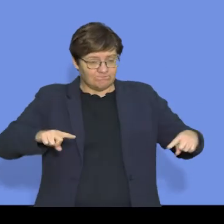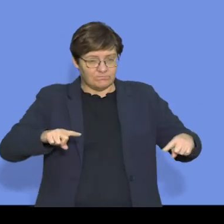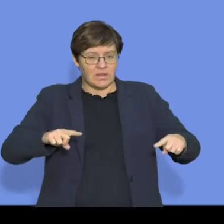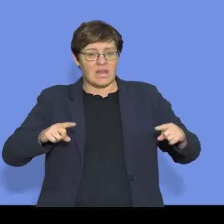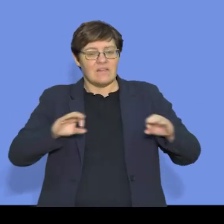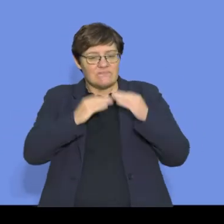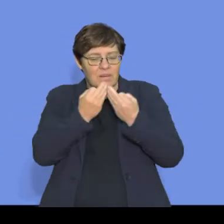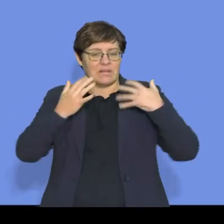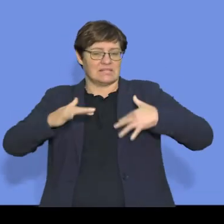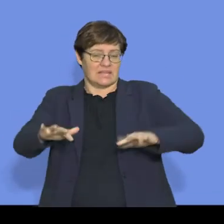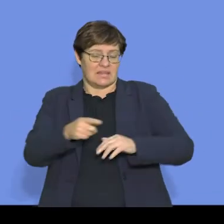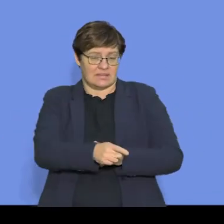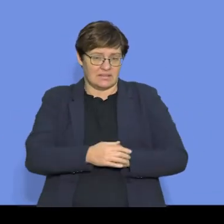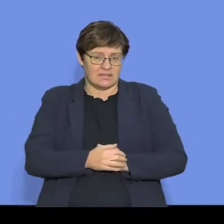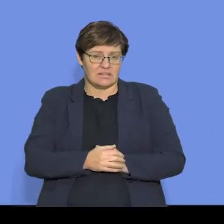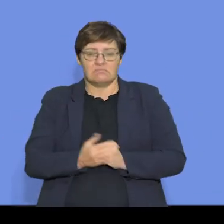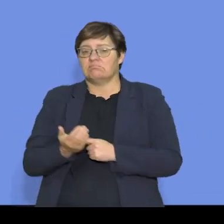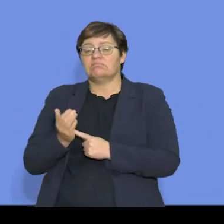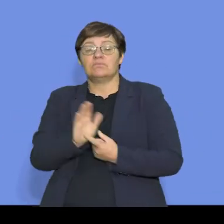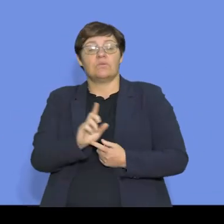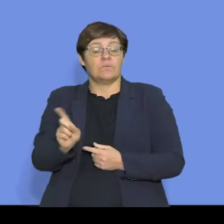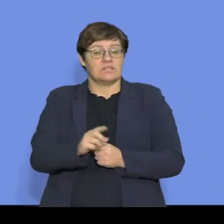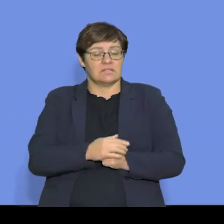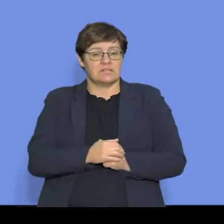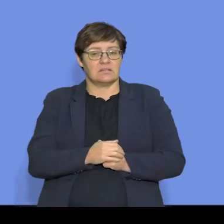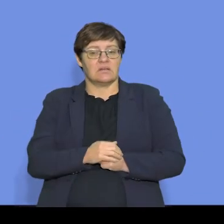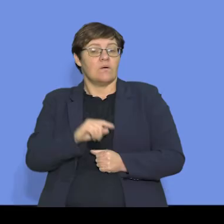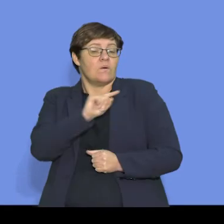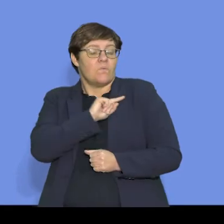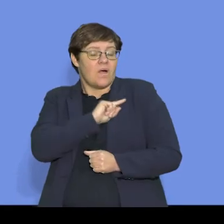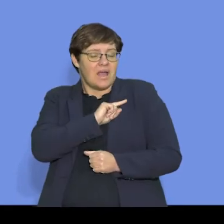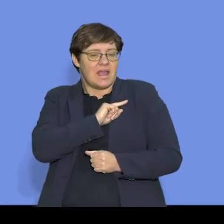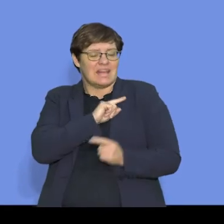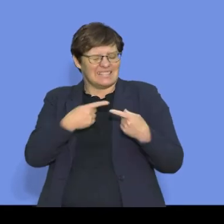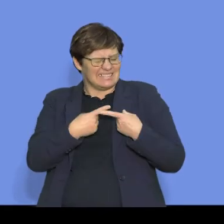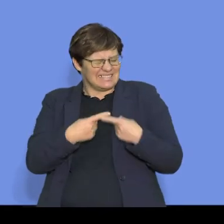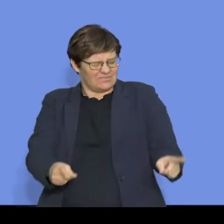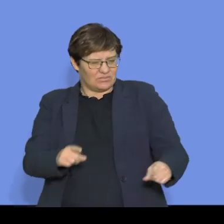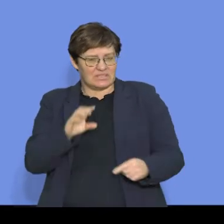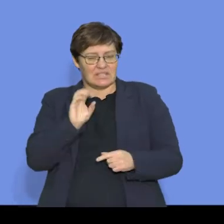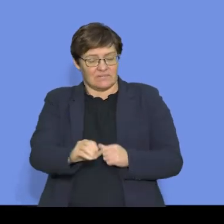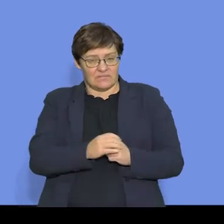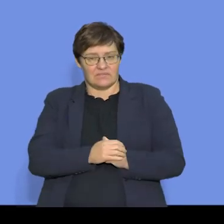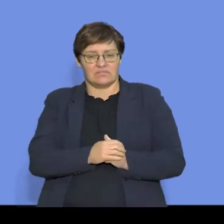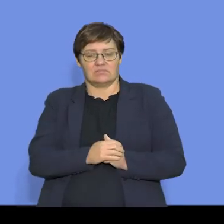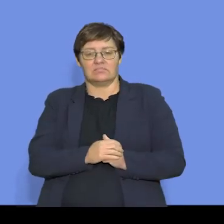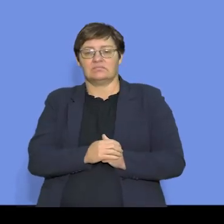diversity of marine families. And that indicates that because there's such a difference in the number of families,